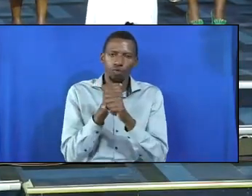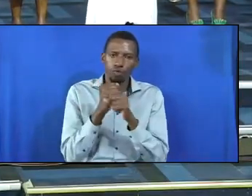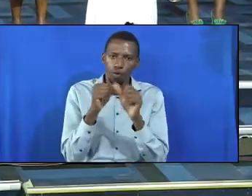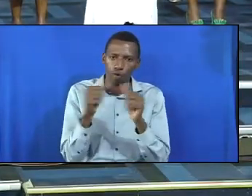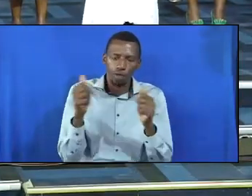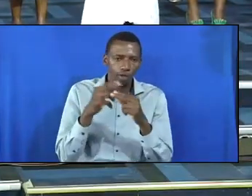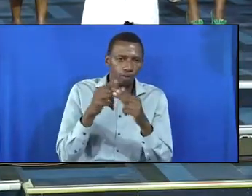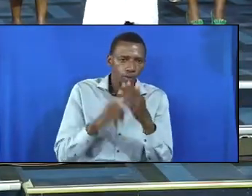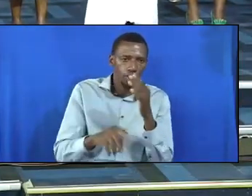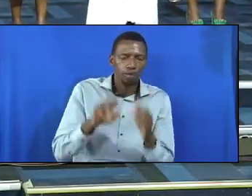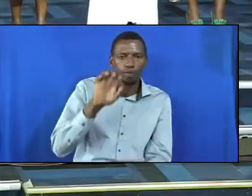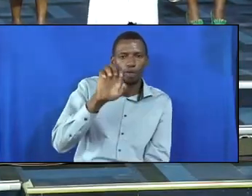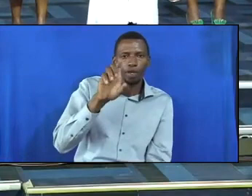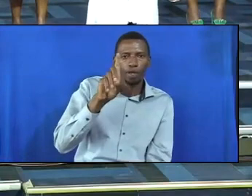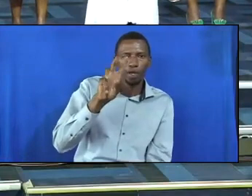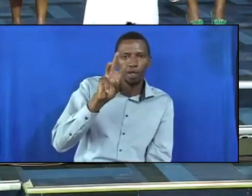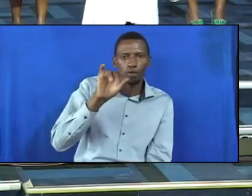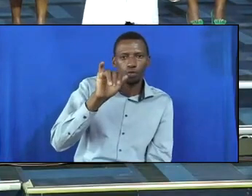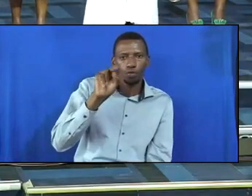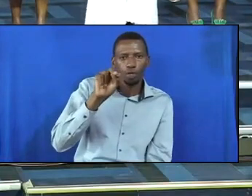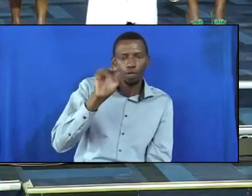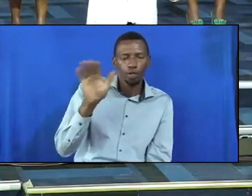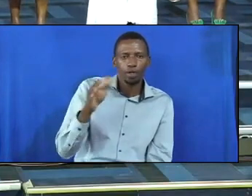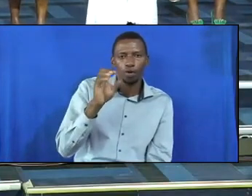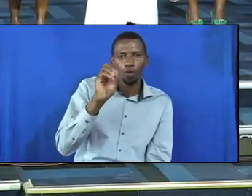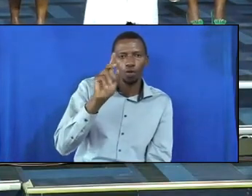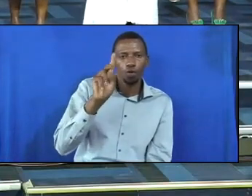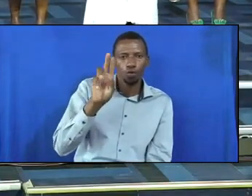Emil Okuku. Where is Emil Okuku?